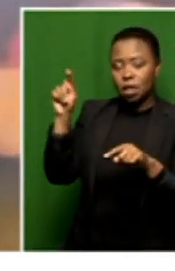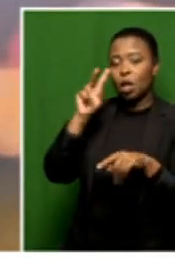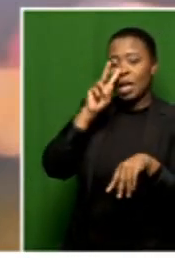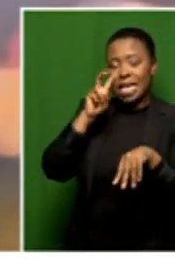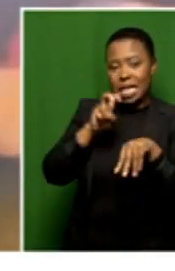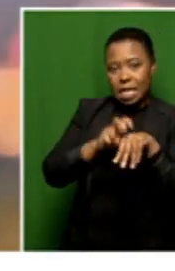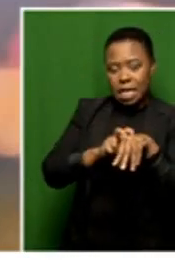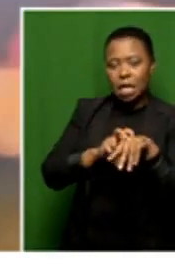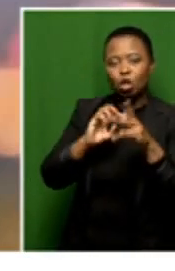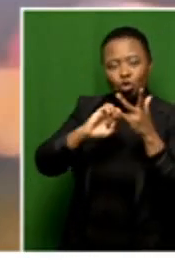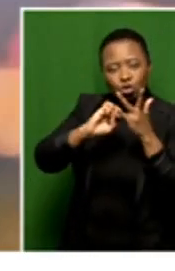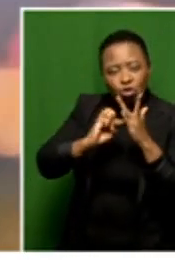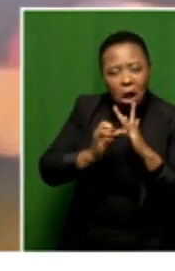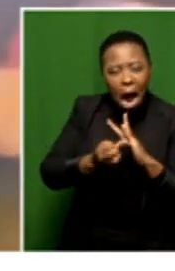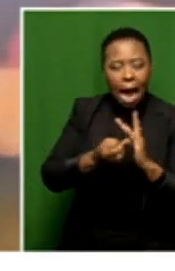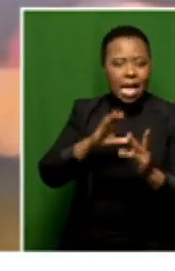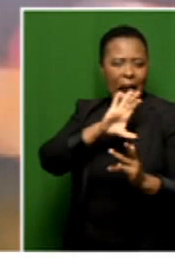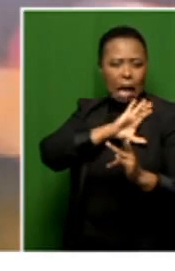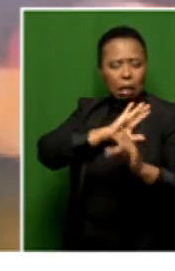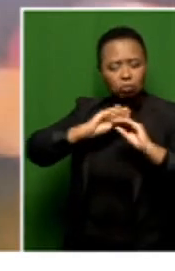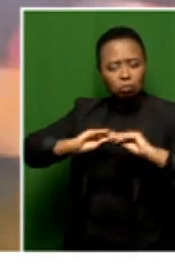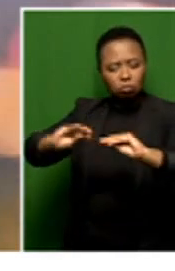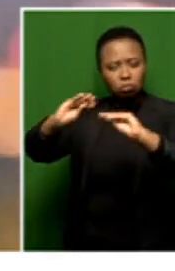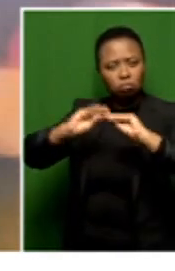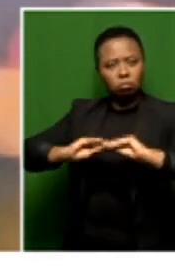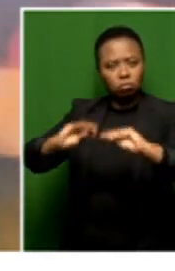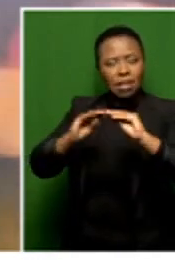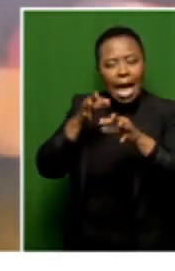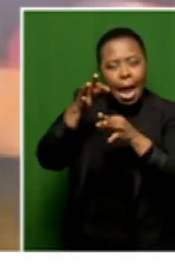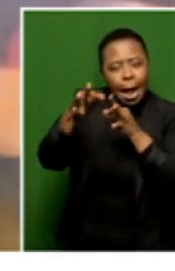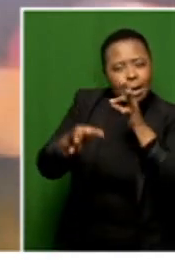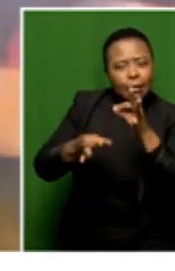also try their best to educate customers, reiterate